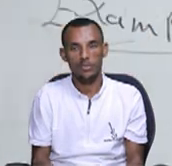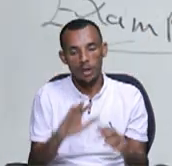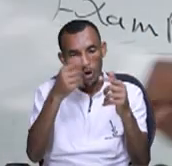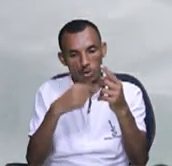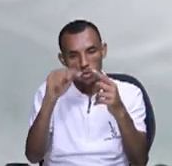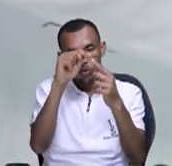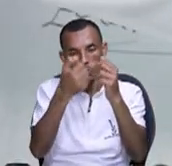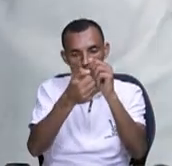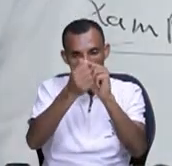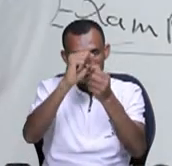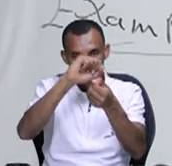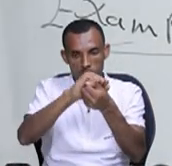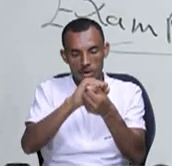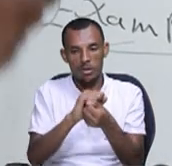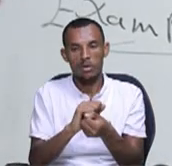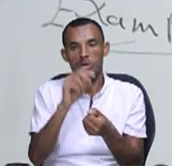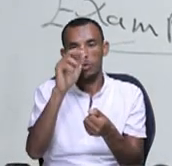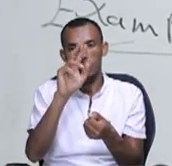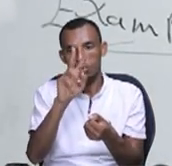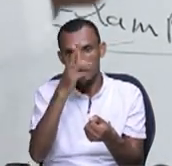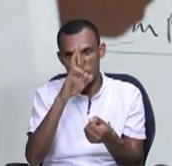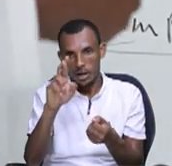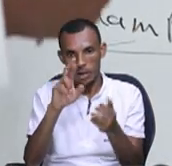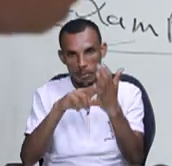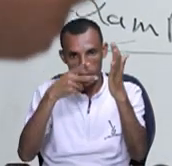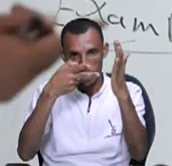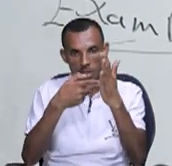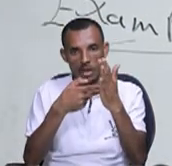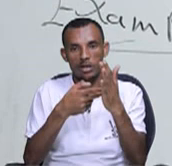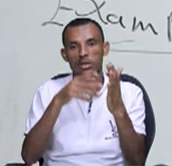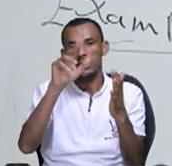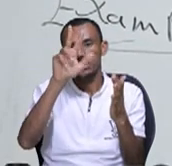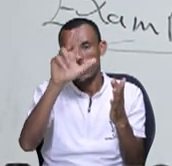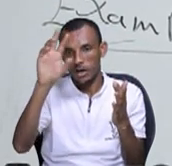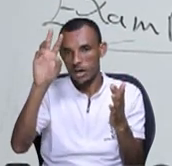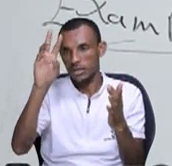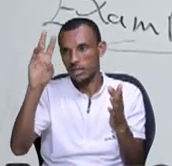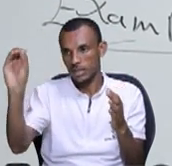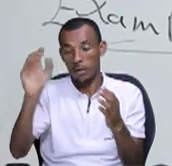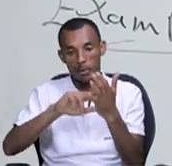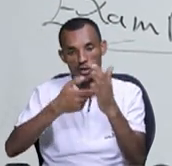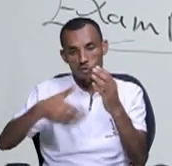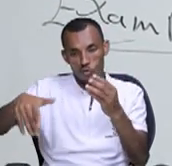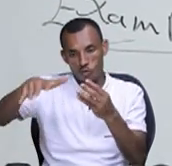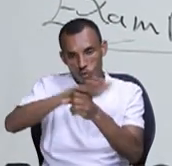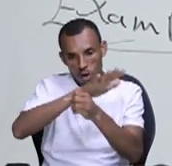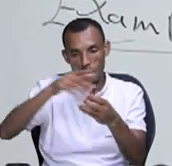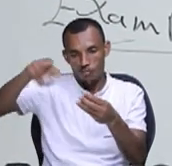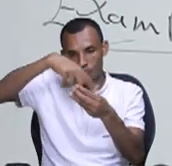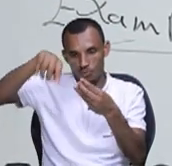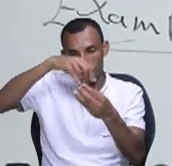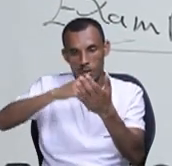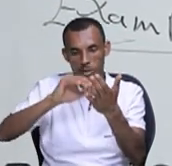How to convert this to radian mean? 360 degree mean a full rotation. That means